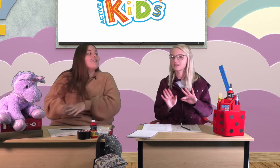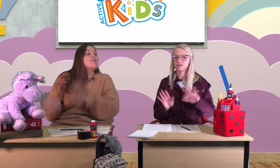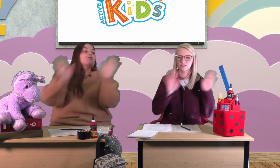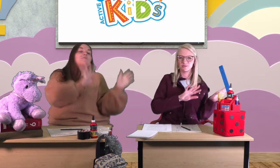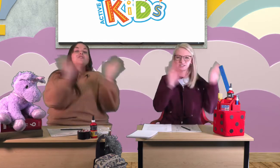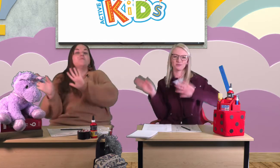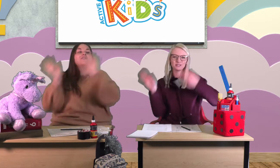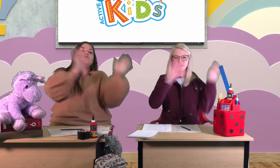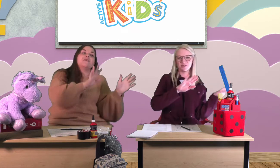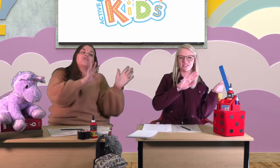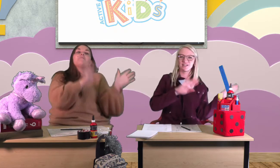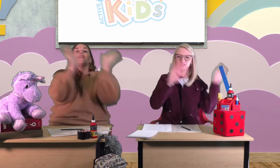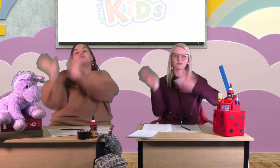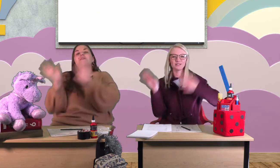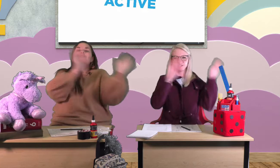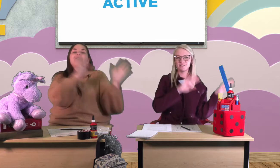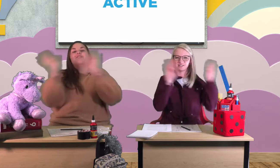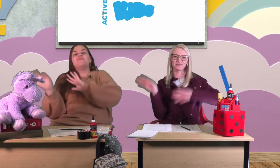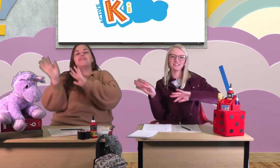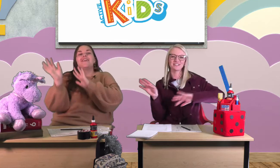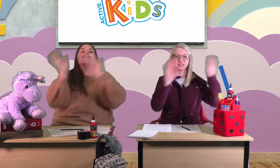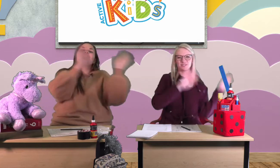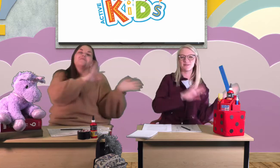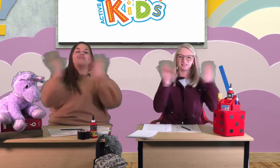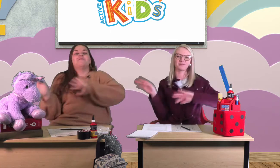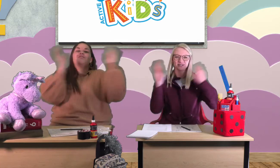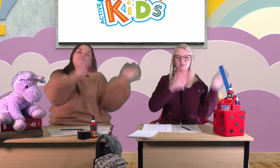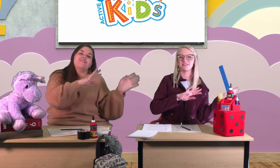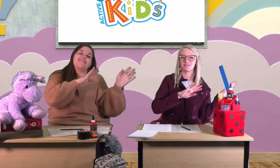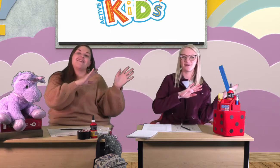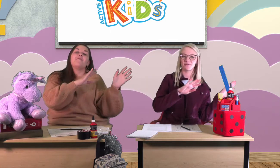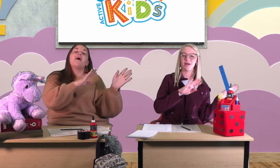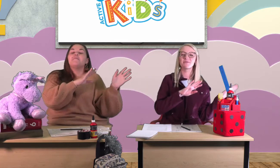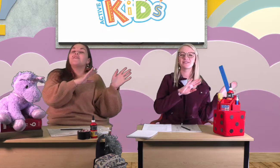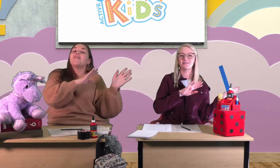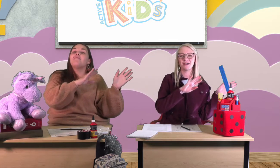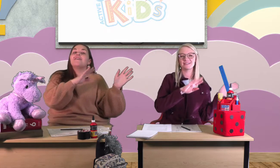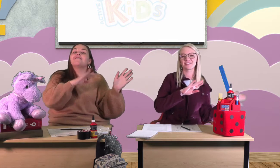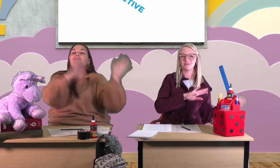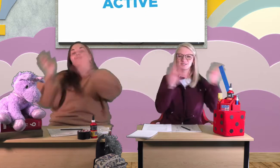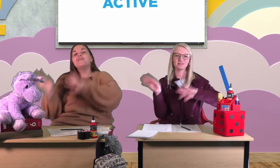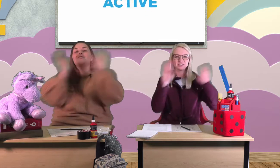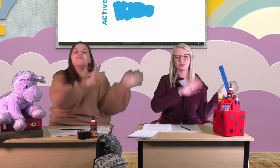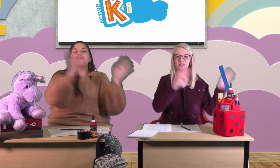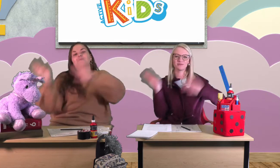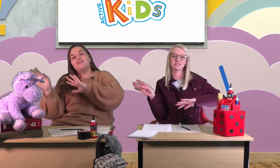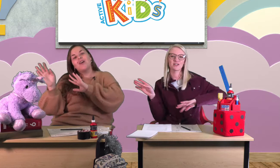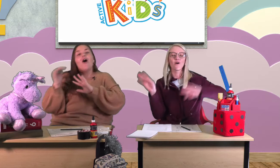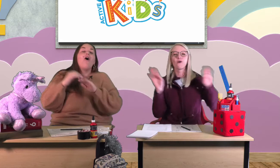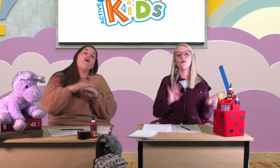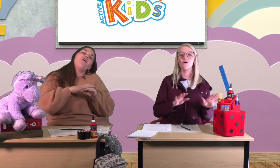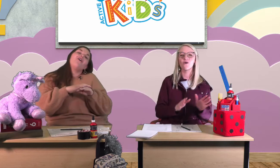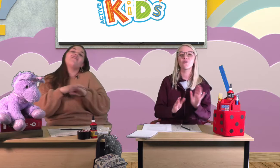the bus go swish, swish, swish, swish, swish, swish, swish, swish, swish. The wipers on the bus go swish, swish,